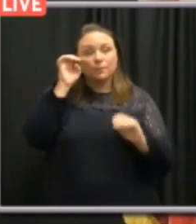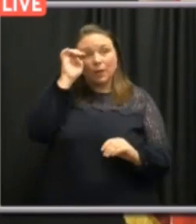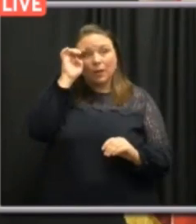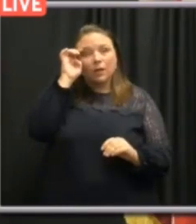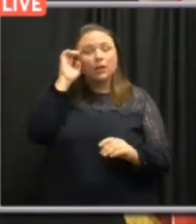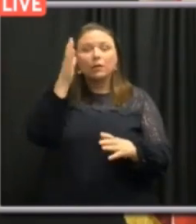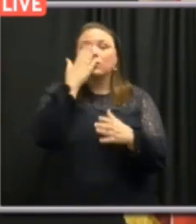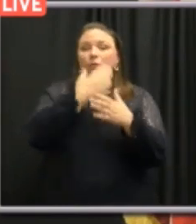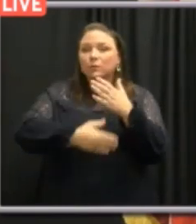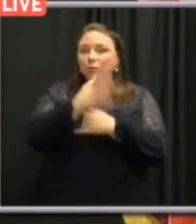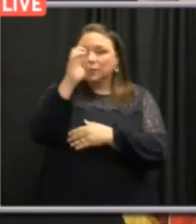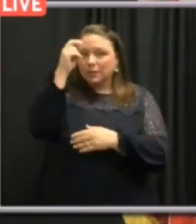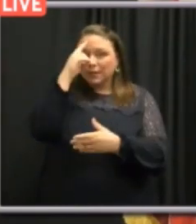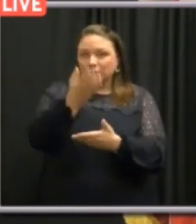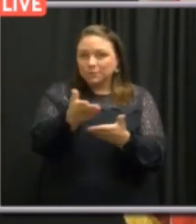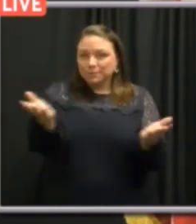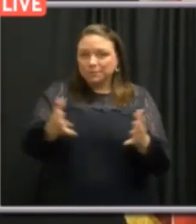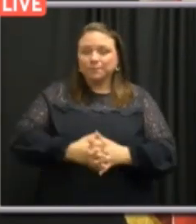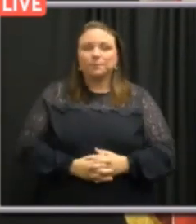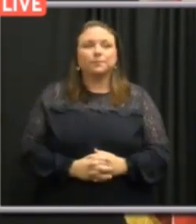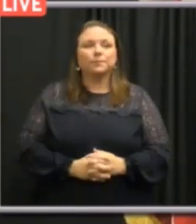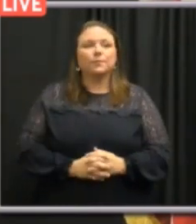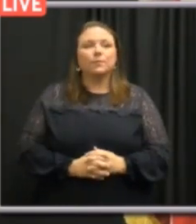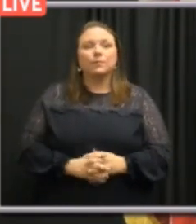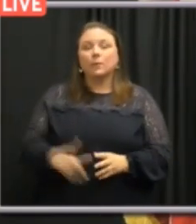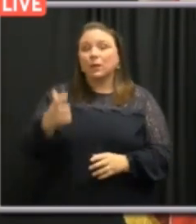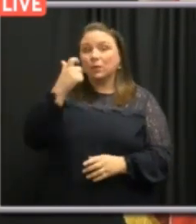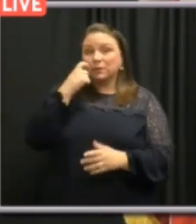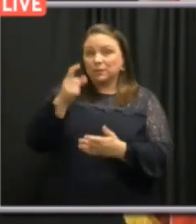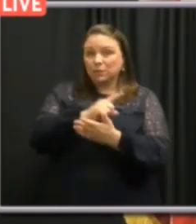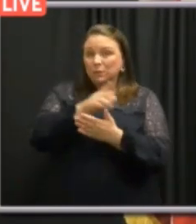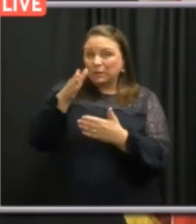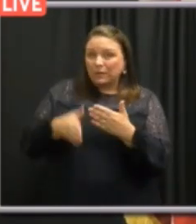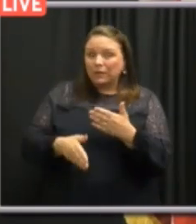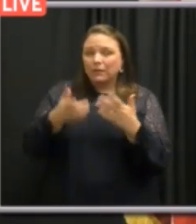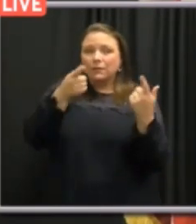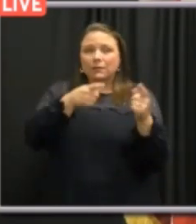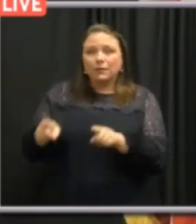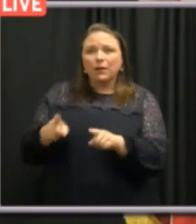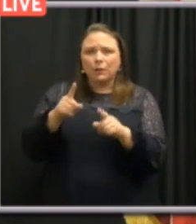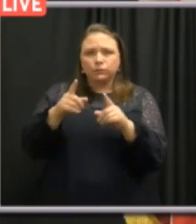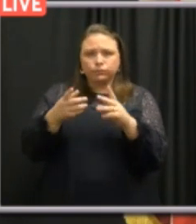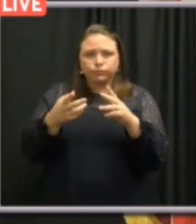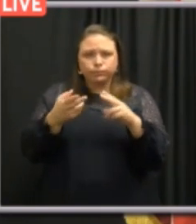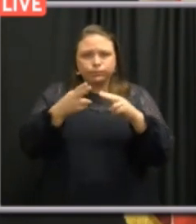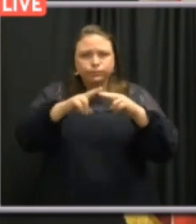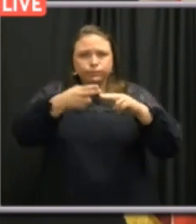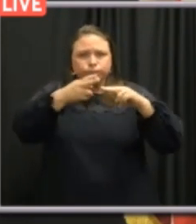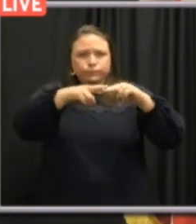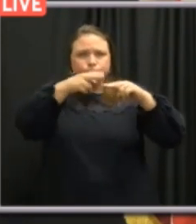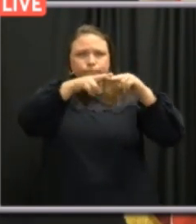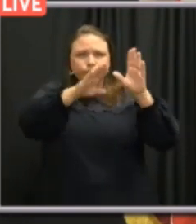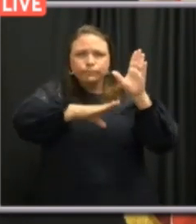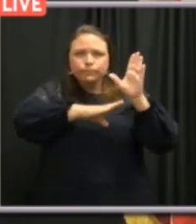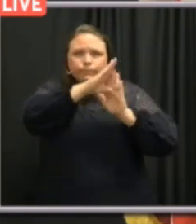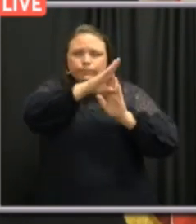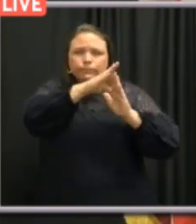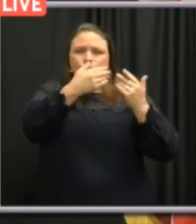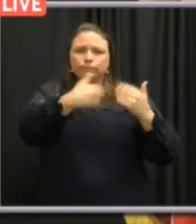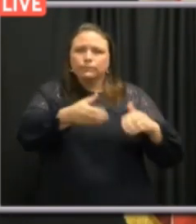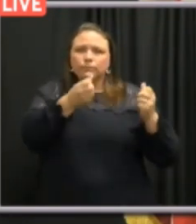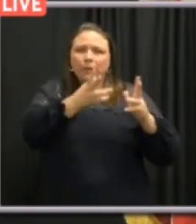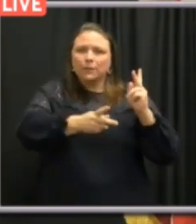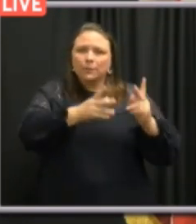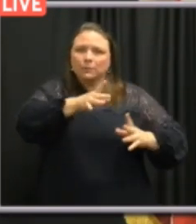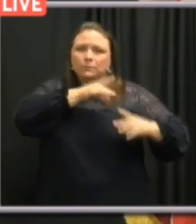Good morning, Nashville. Over the past weekend, there has been an upward trend in